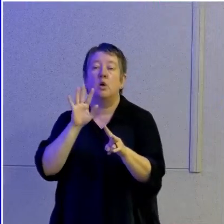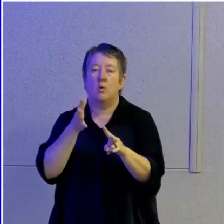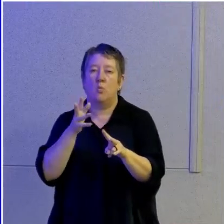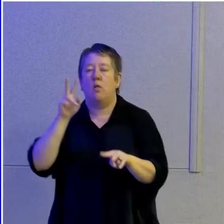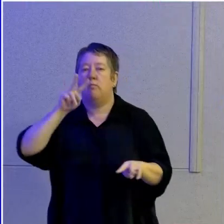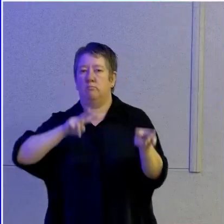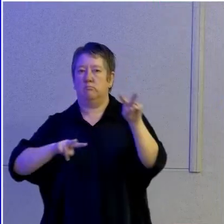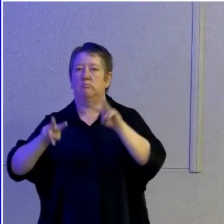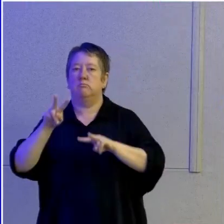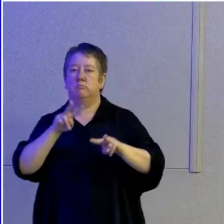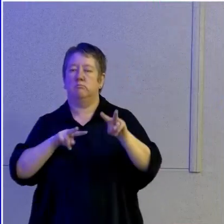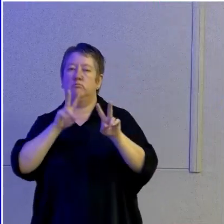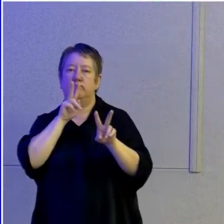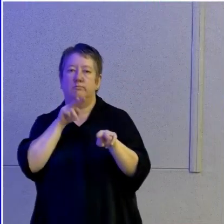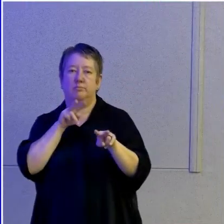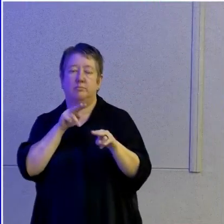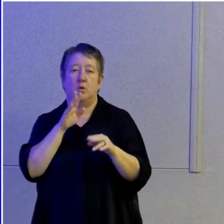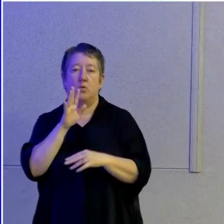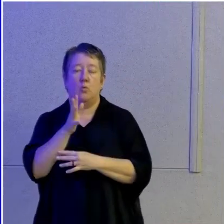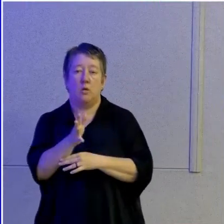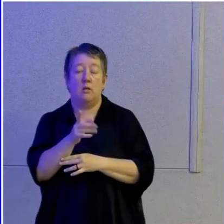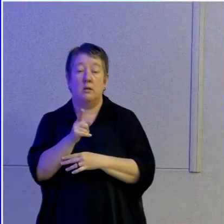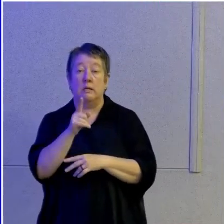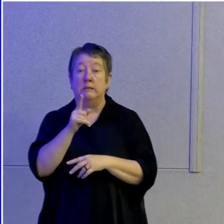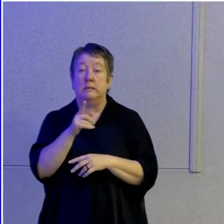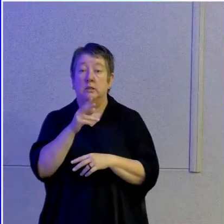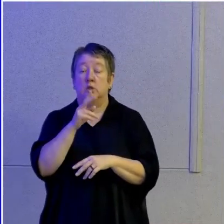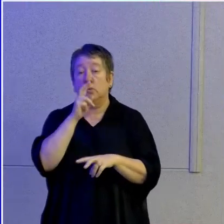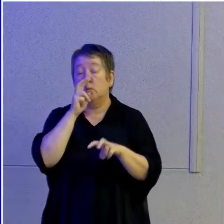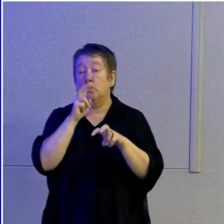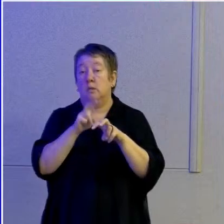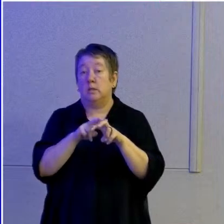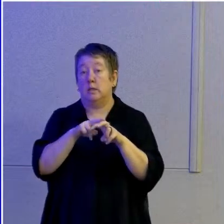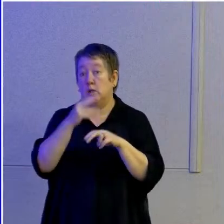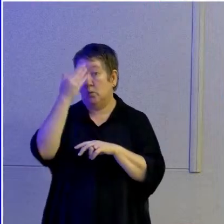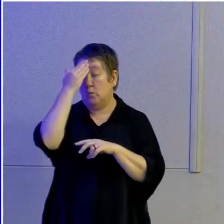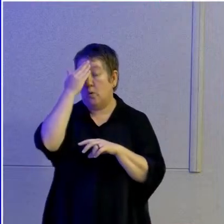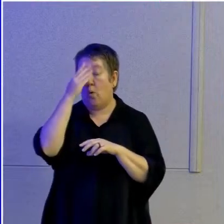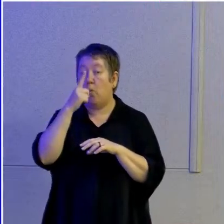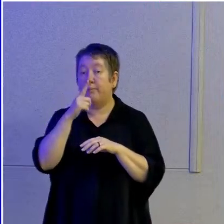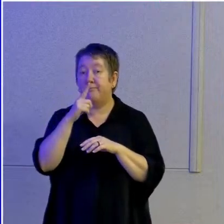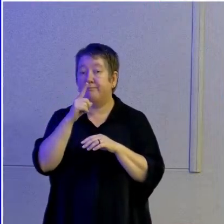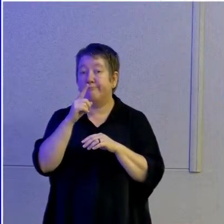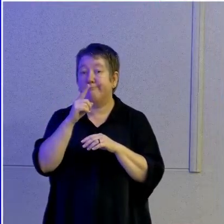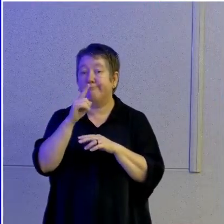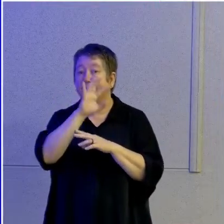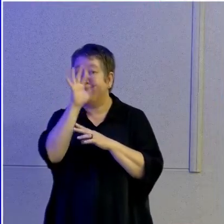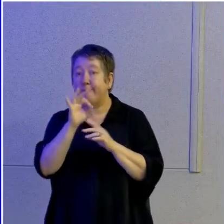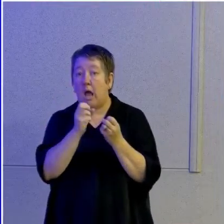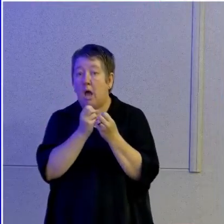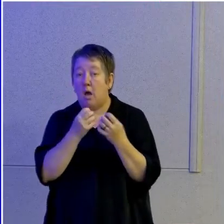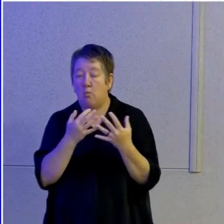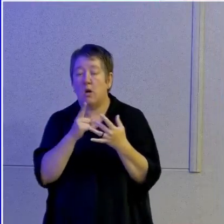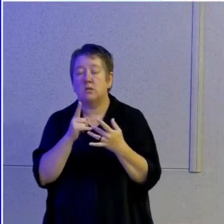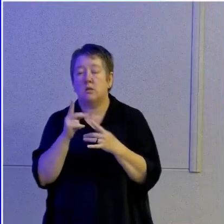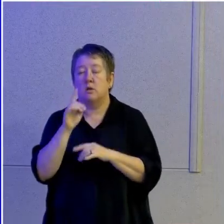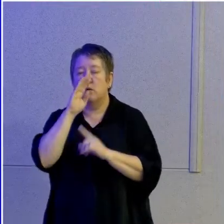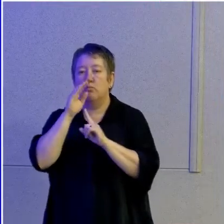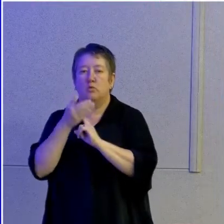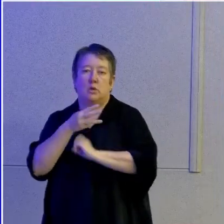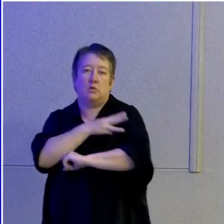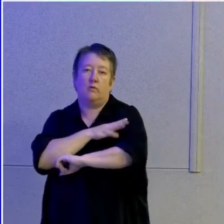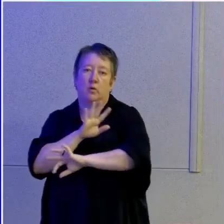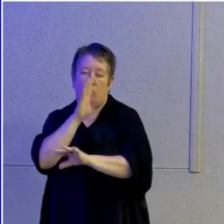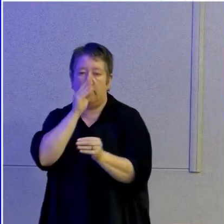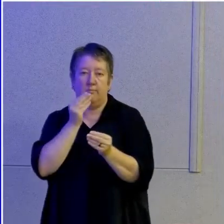require the values, please make it known to the radiation protection officer, who will then provide you with the